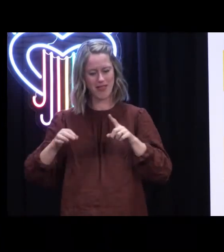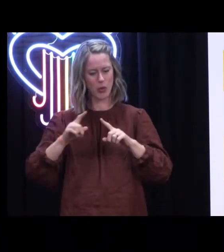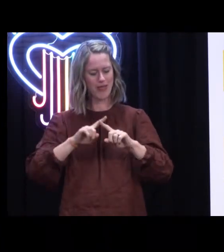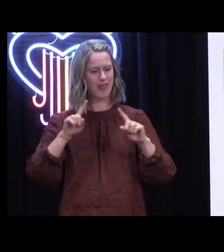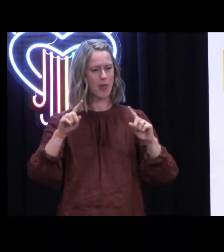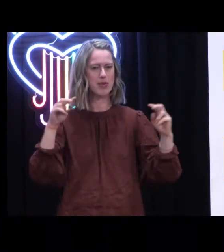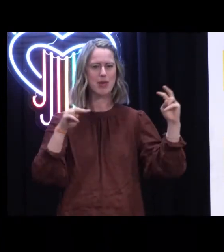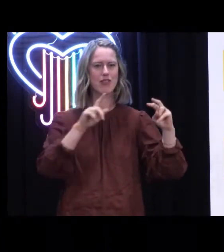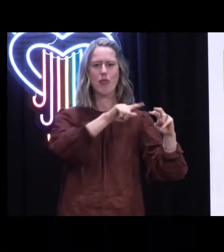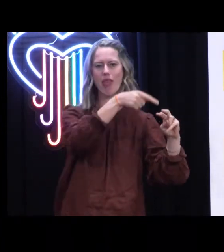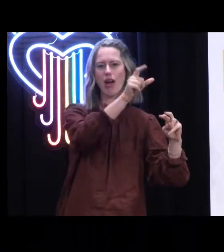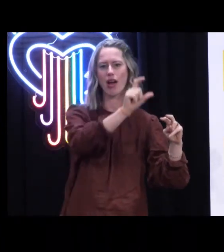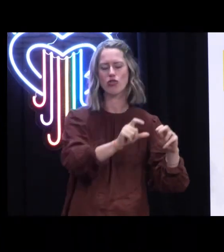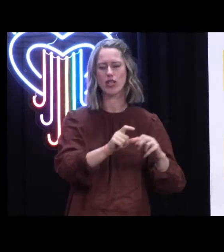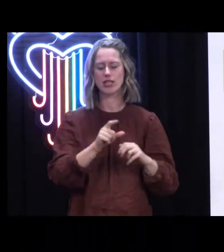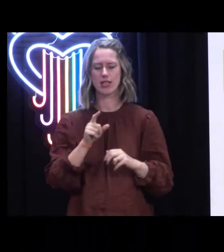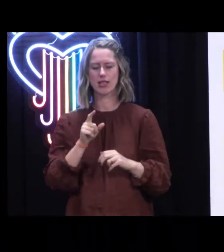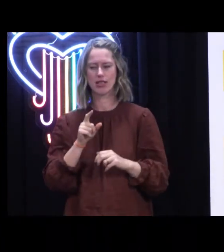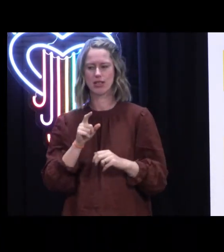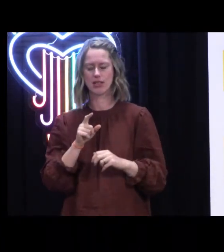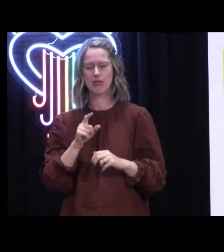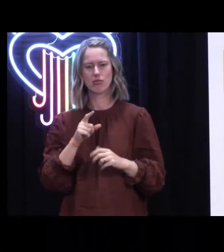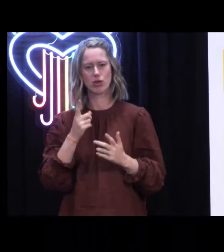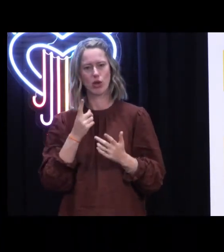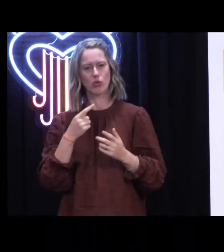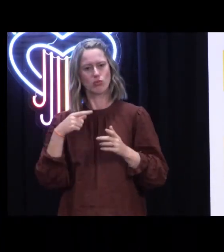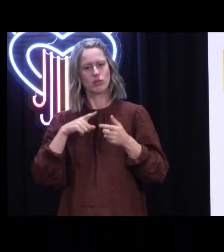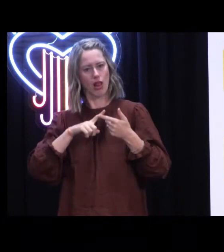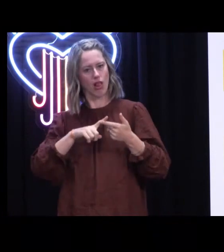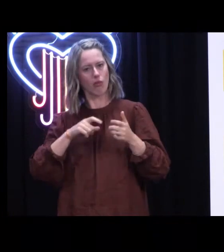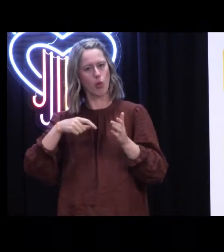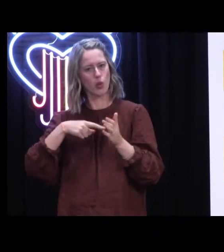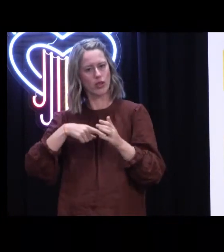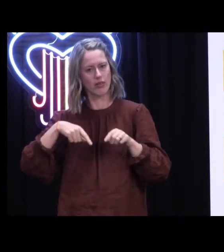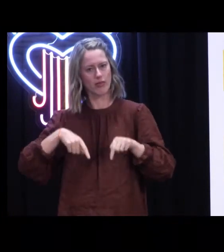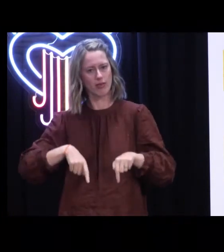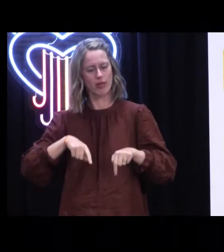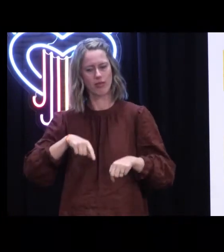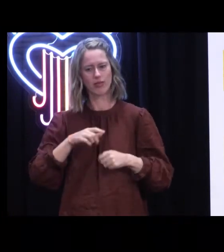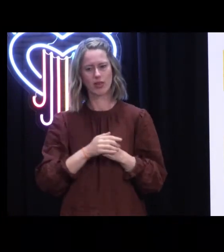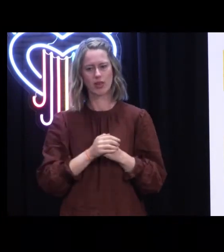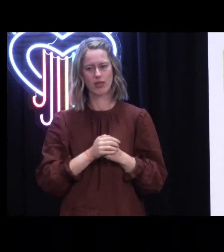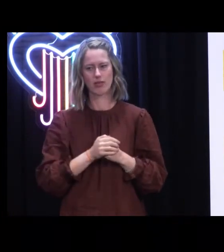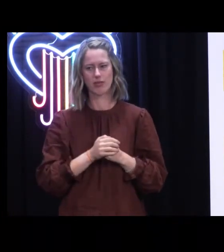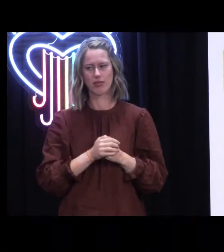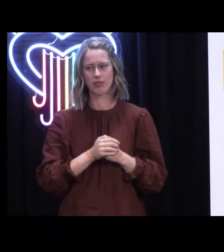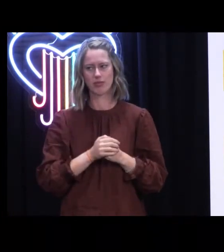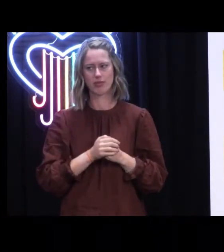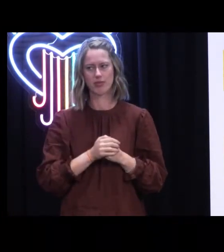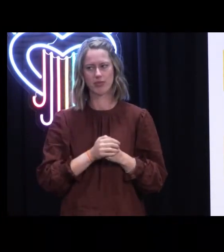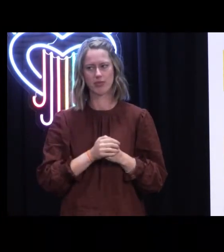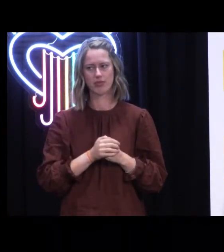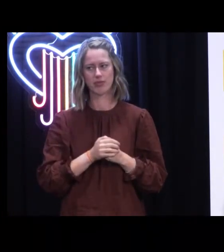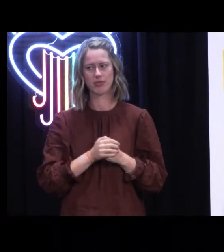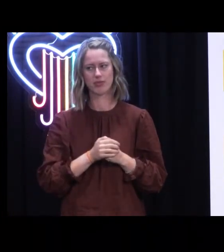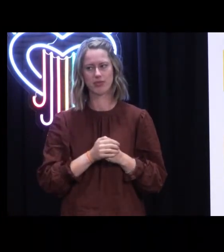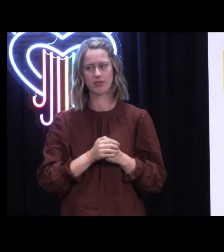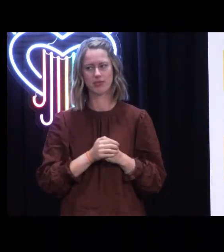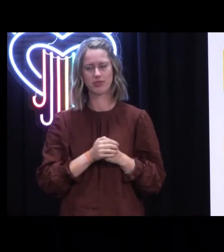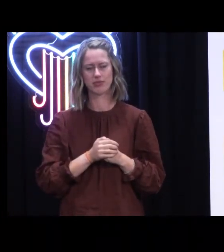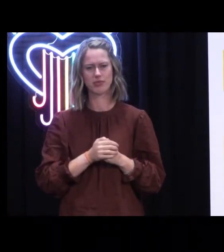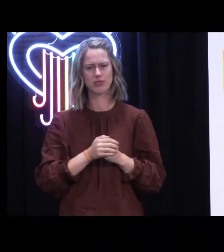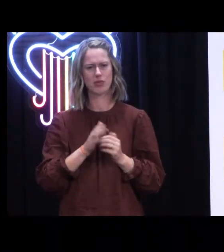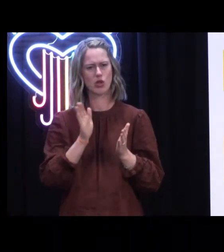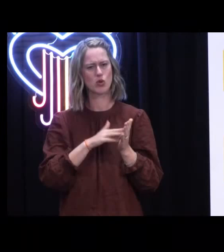change or diminish the role we have to play. And I would be the last to ever imply that New Zealand does not have a strong role to play in